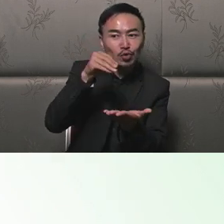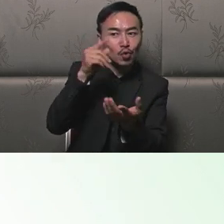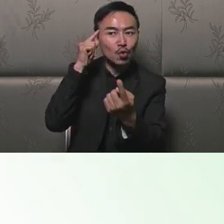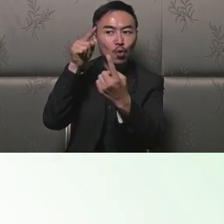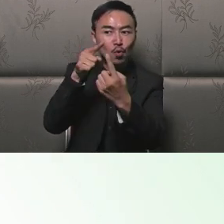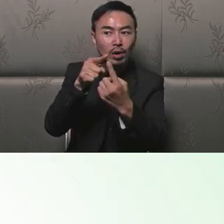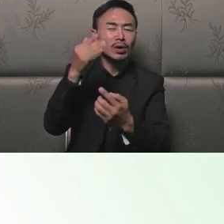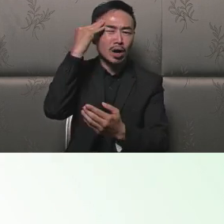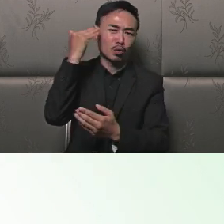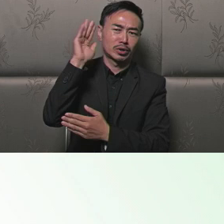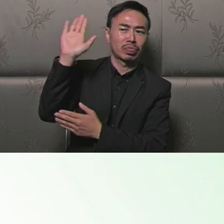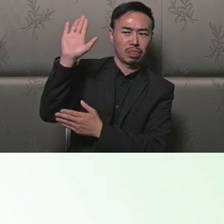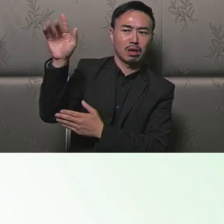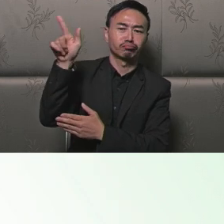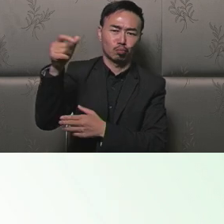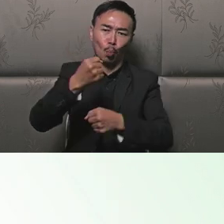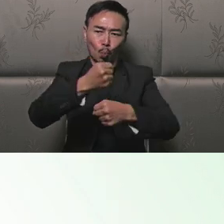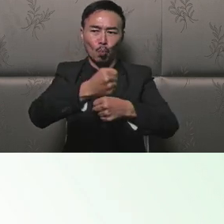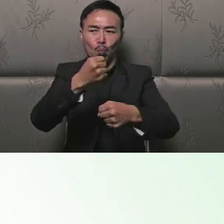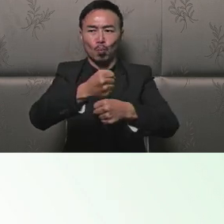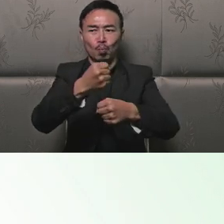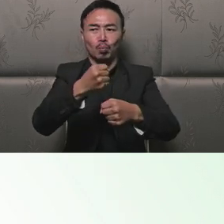2 decades, even before the NILE started.